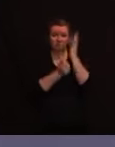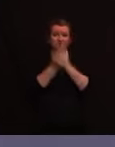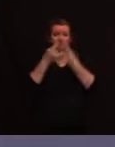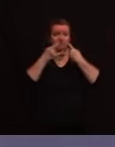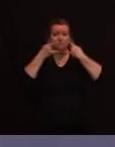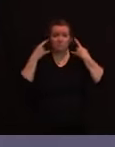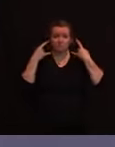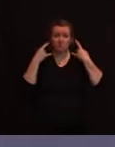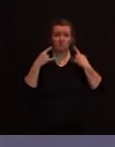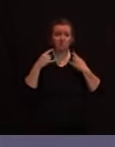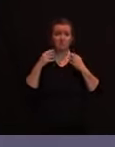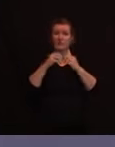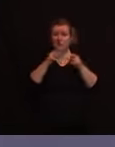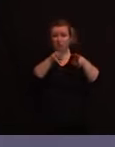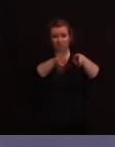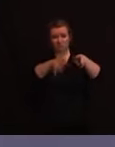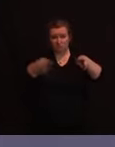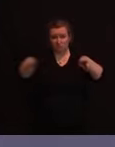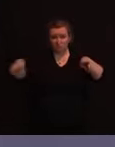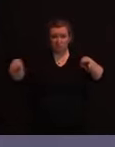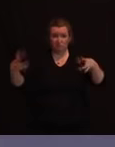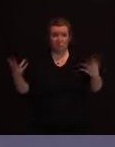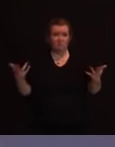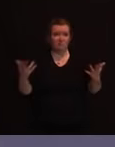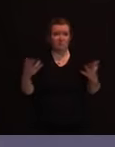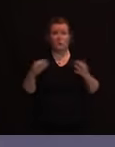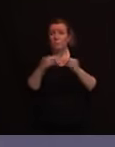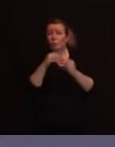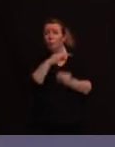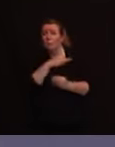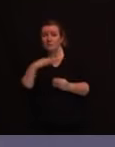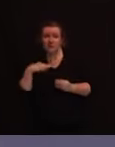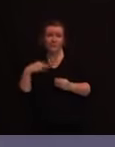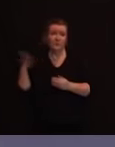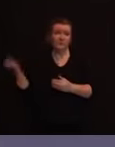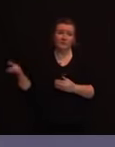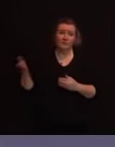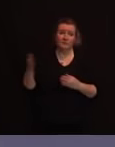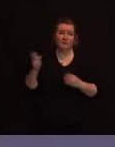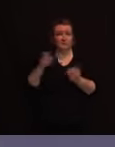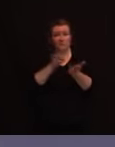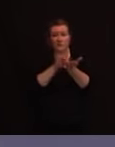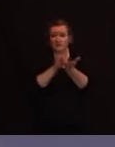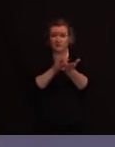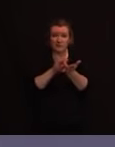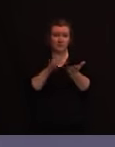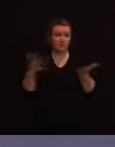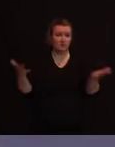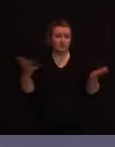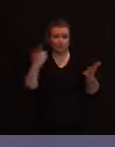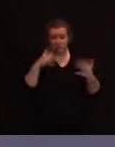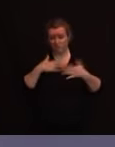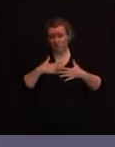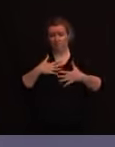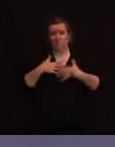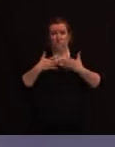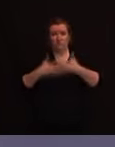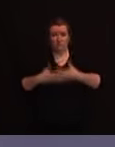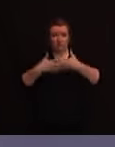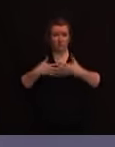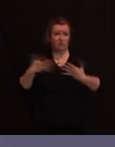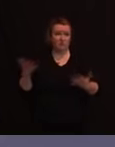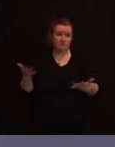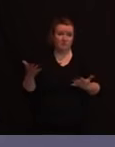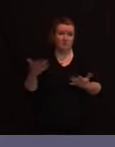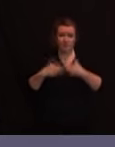beds, more healthcare workers, more medicines that support all of the above. We've made progress on all fronts, and hats off to the folks